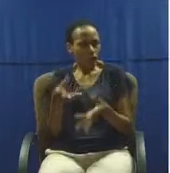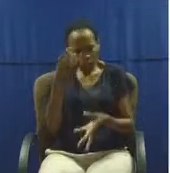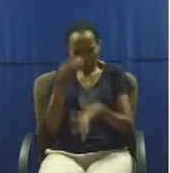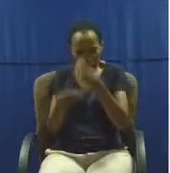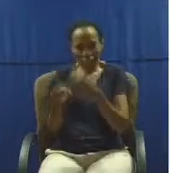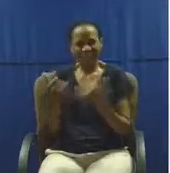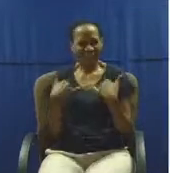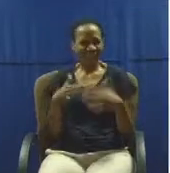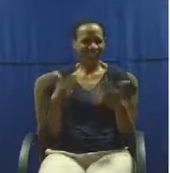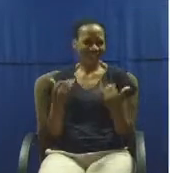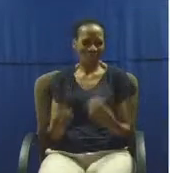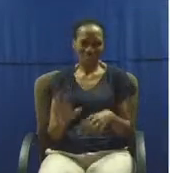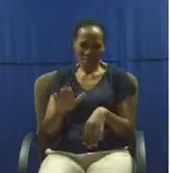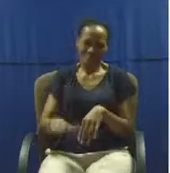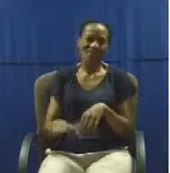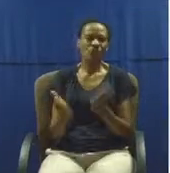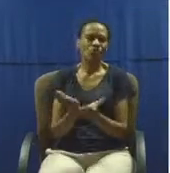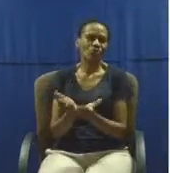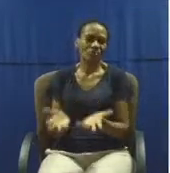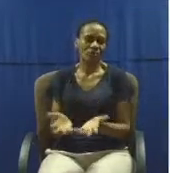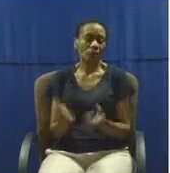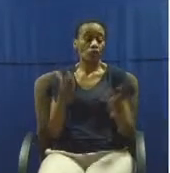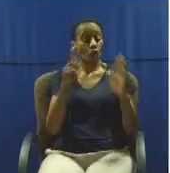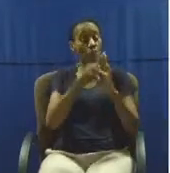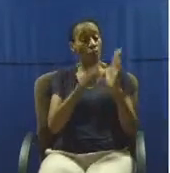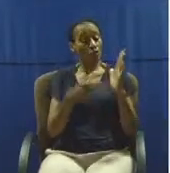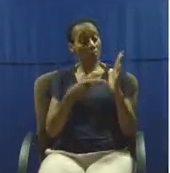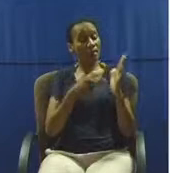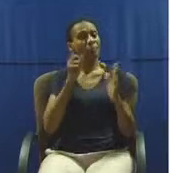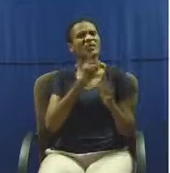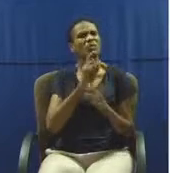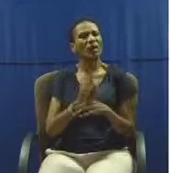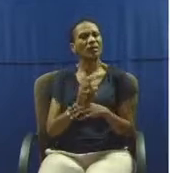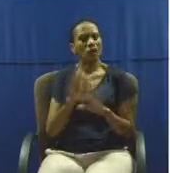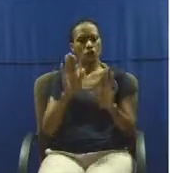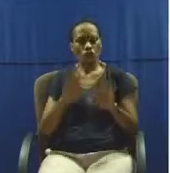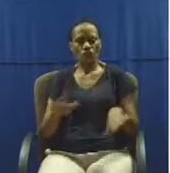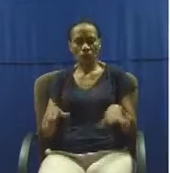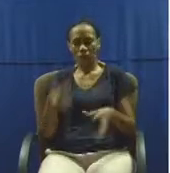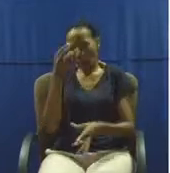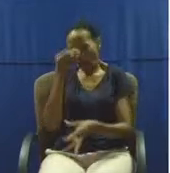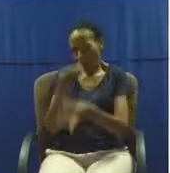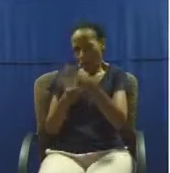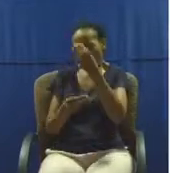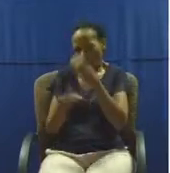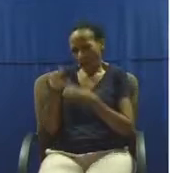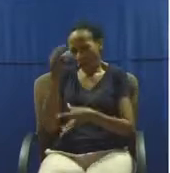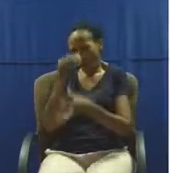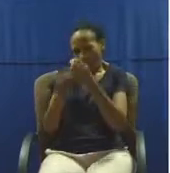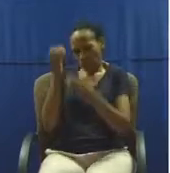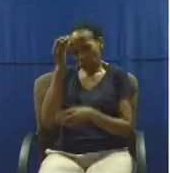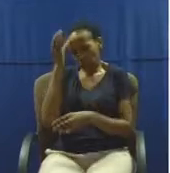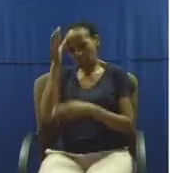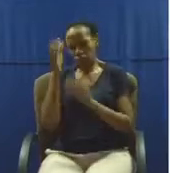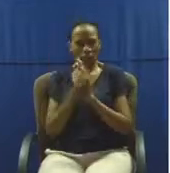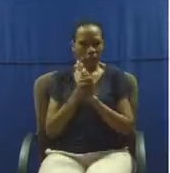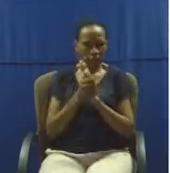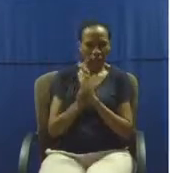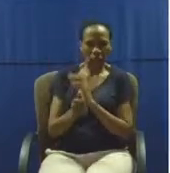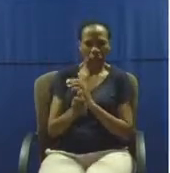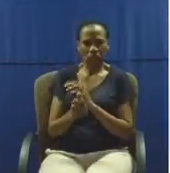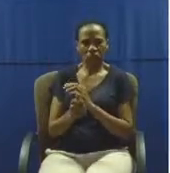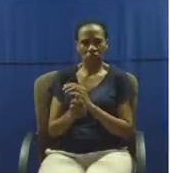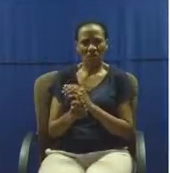employment. The program aims to equip learners with entrepreneurial knowledge and skills that are